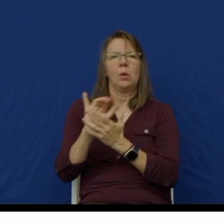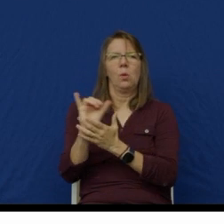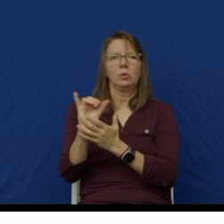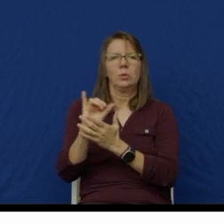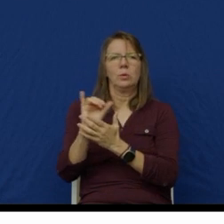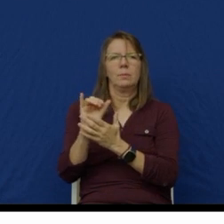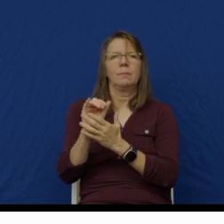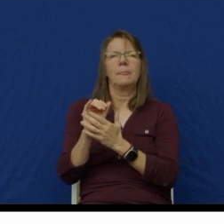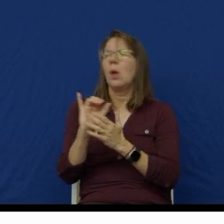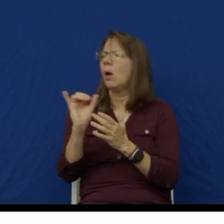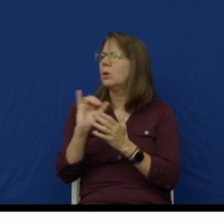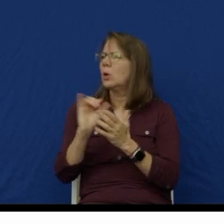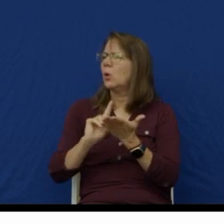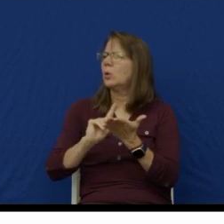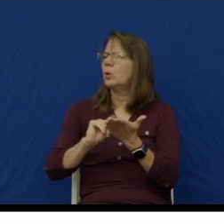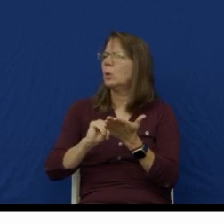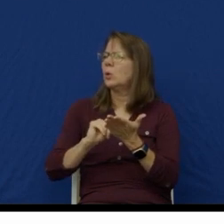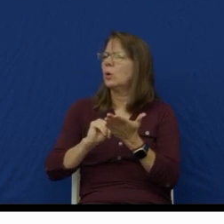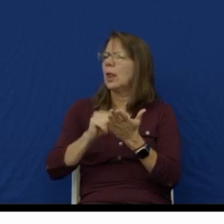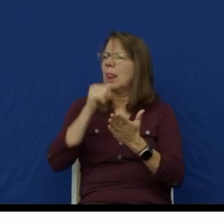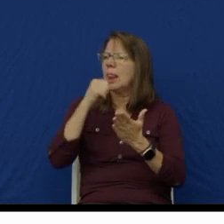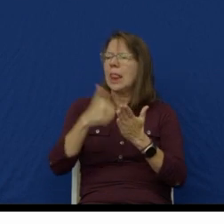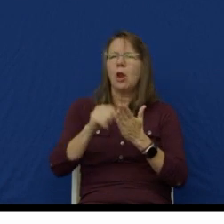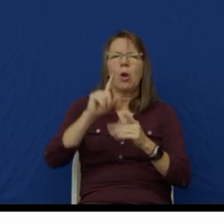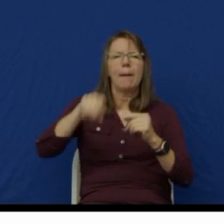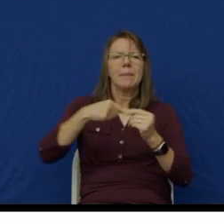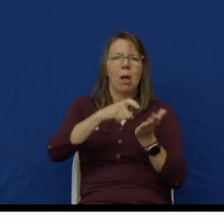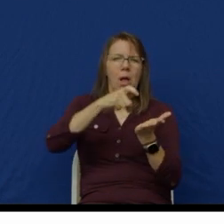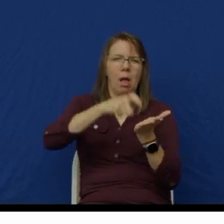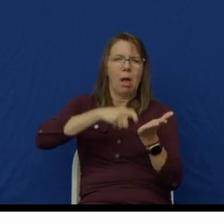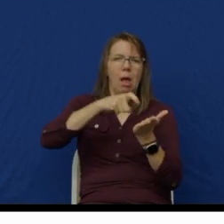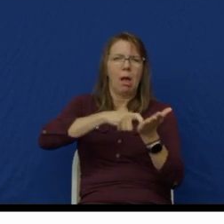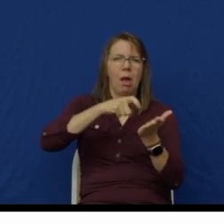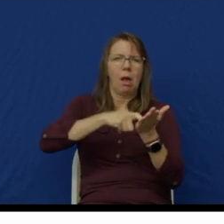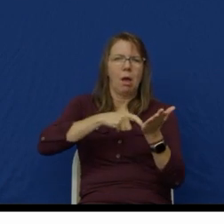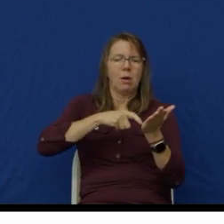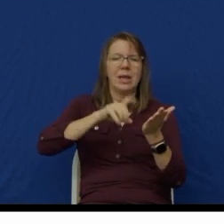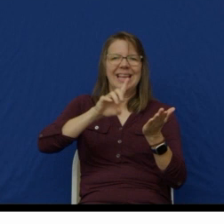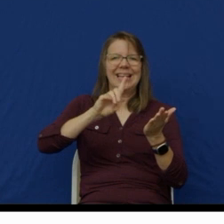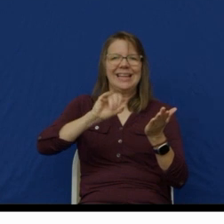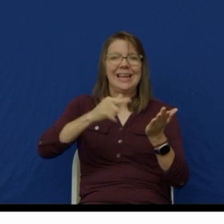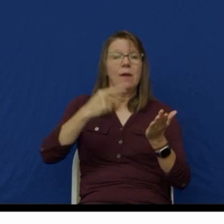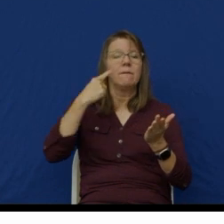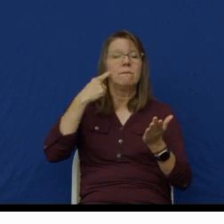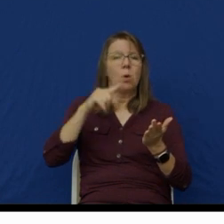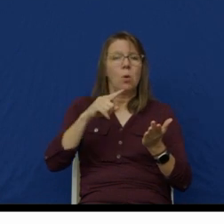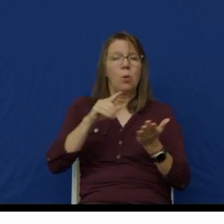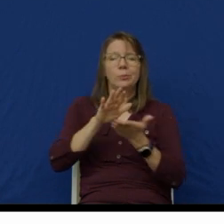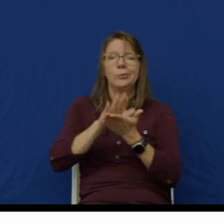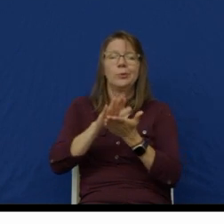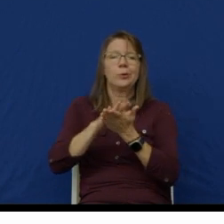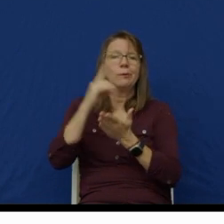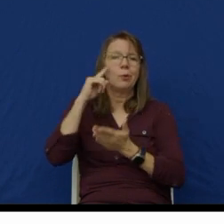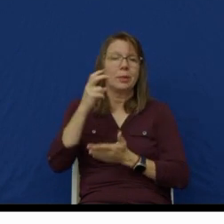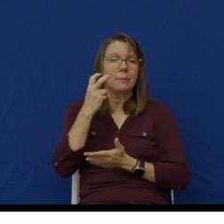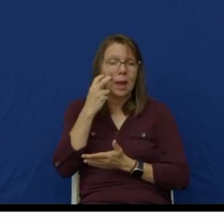remember, the newsletter article about the archaeological dig at the School for the Blind. So Tony, these are some of my favorite pieces that